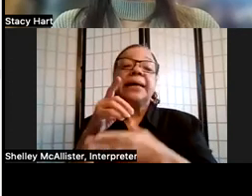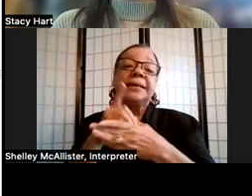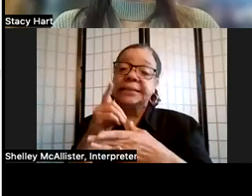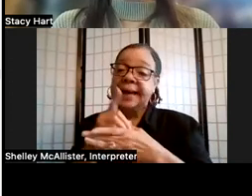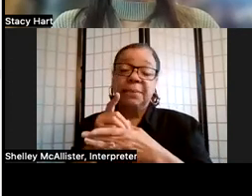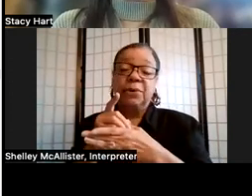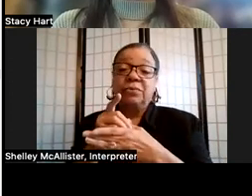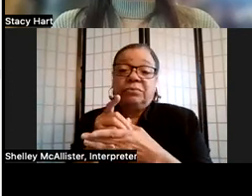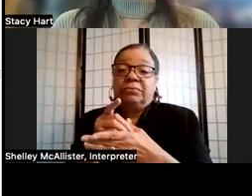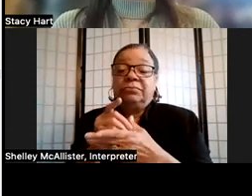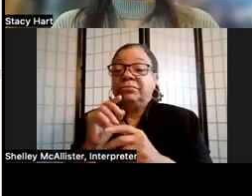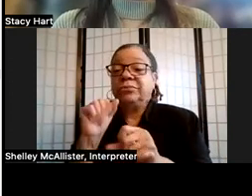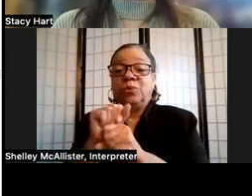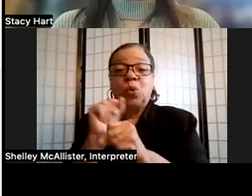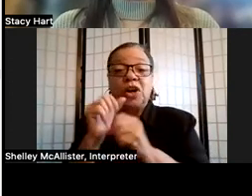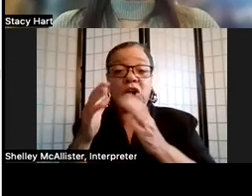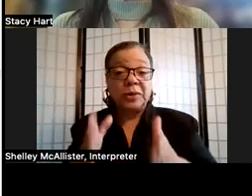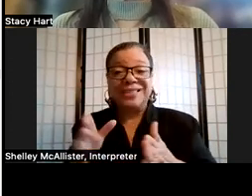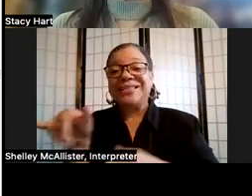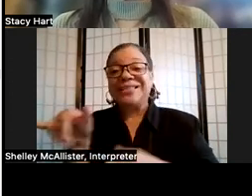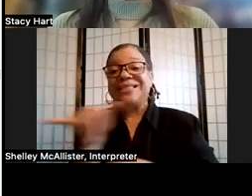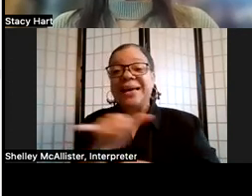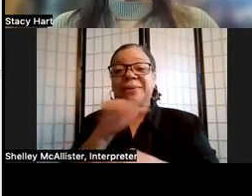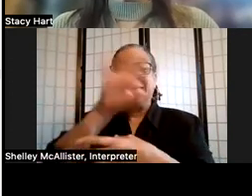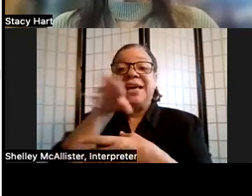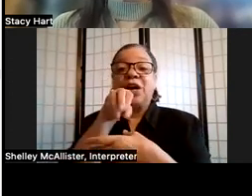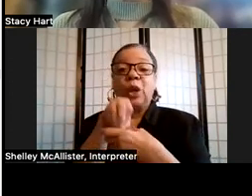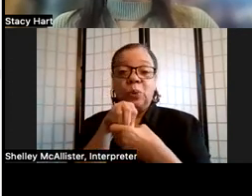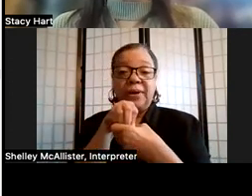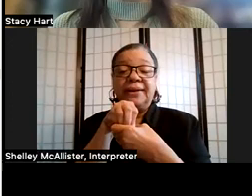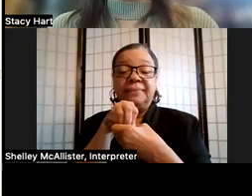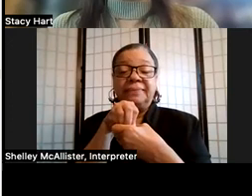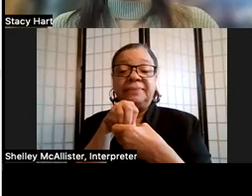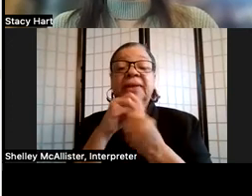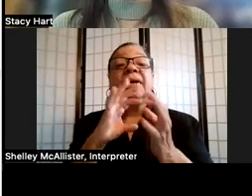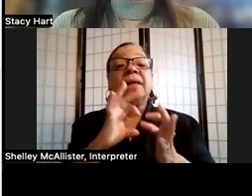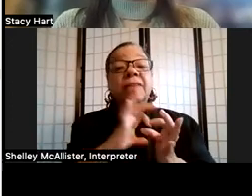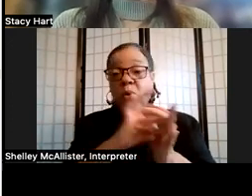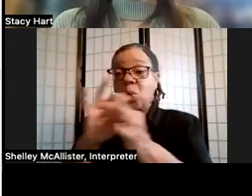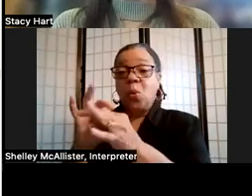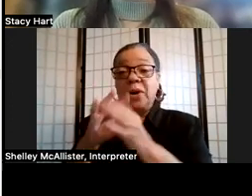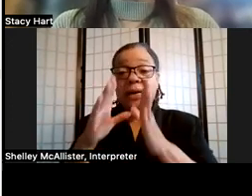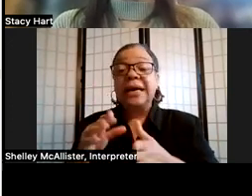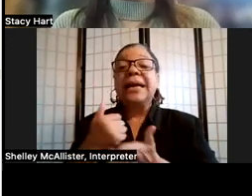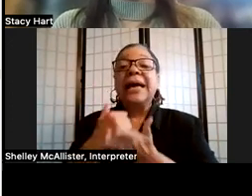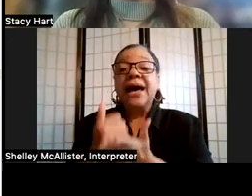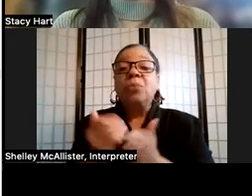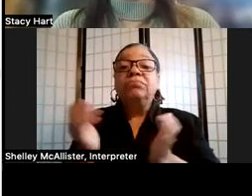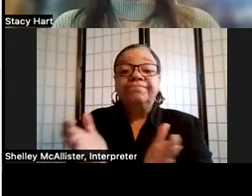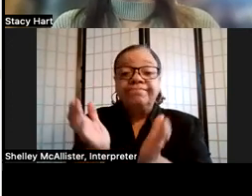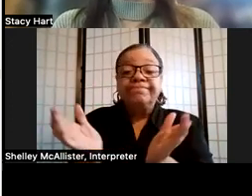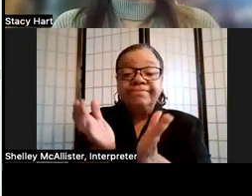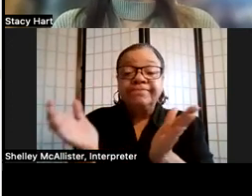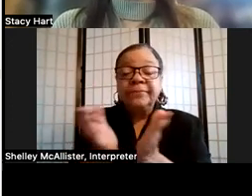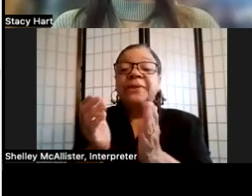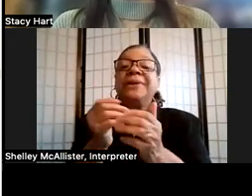and meaningful way for inclusion. The coordinator helps proactively prevent